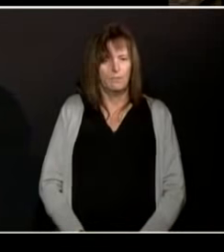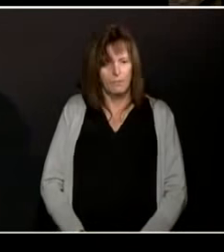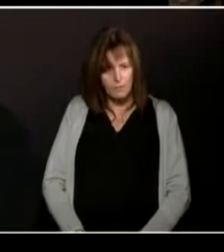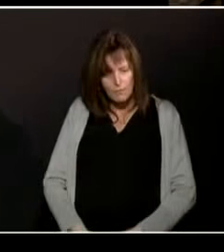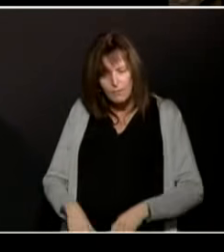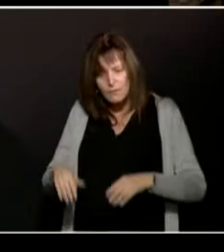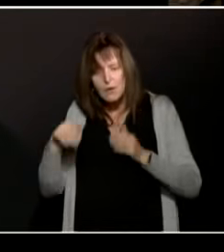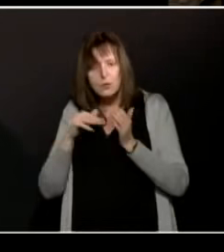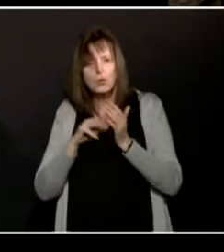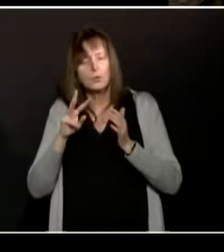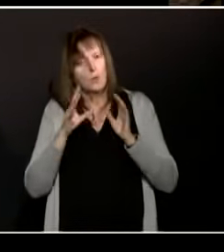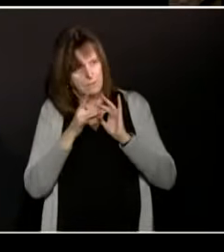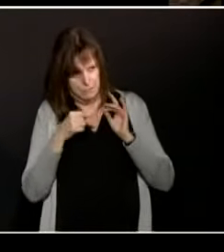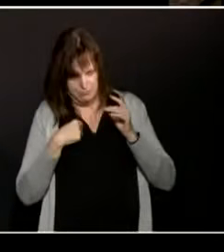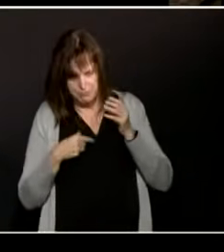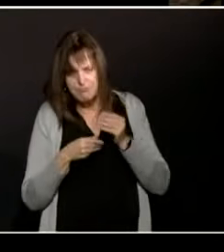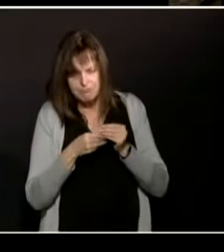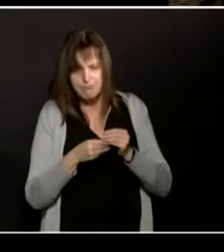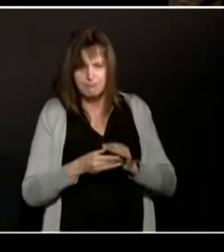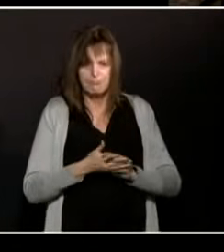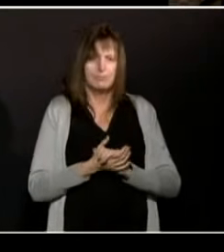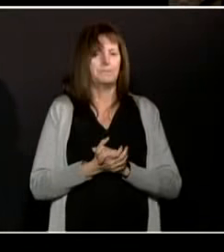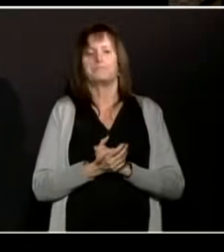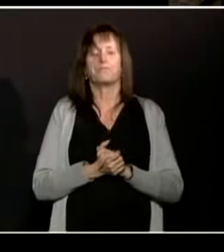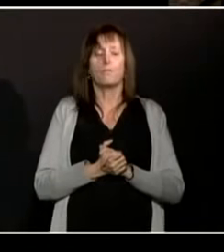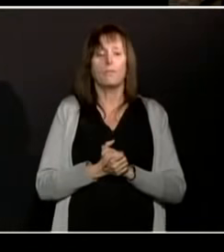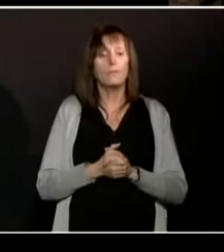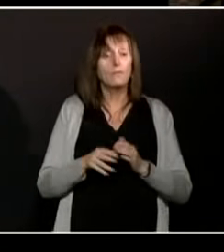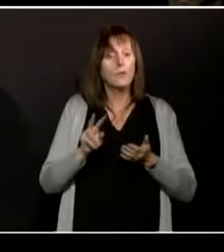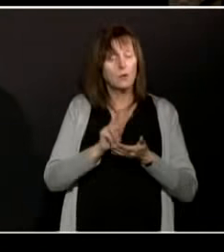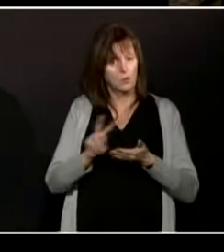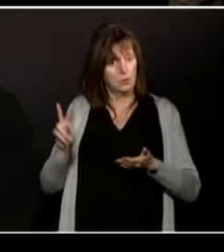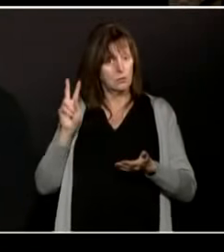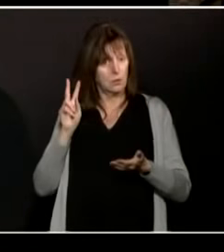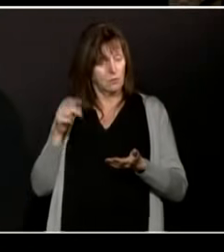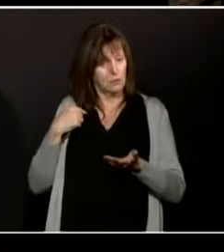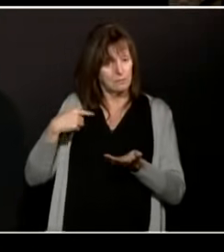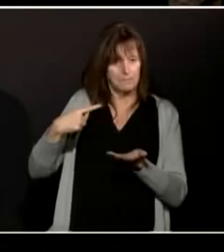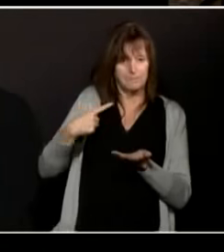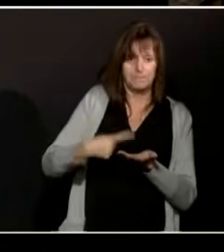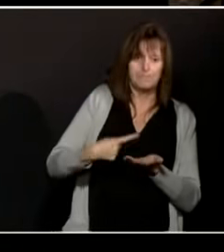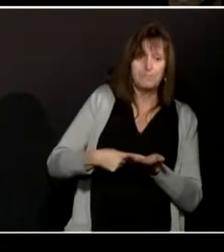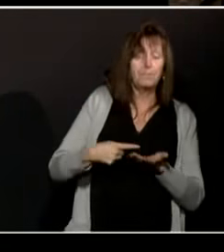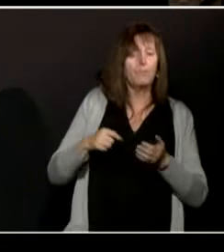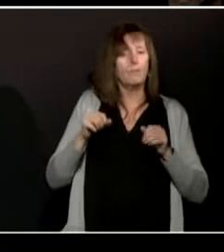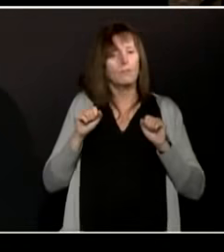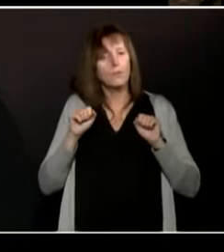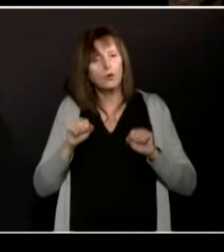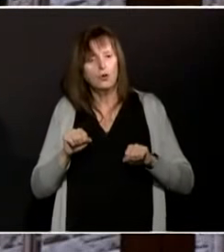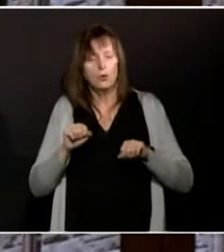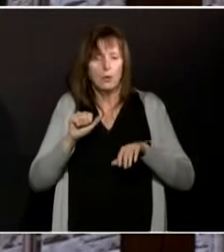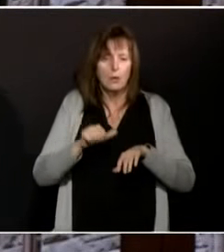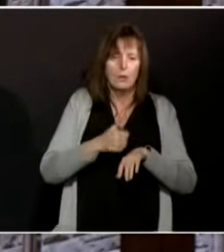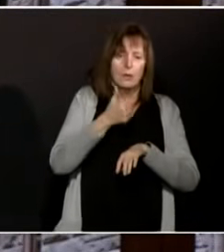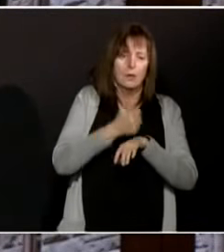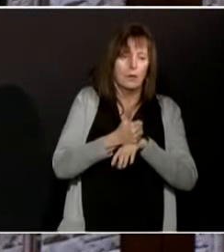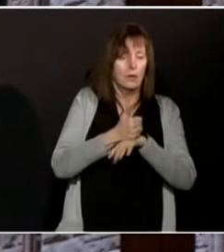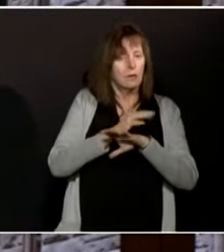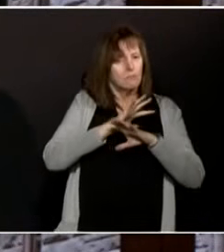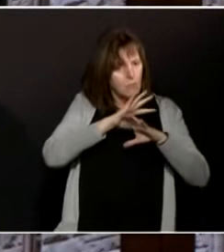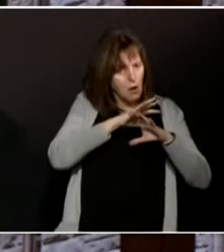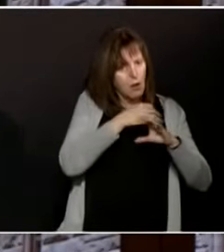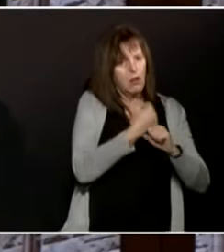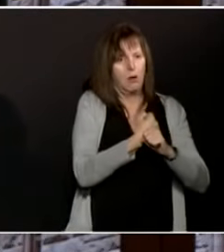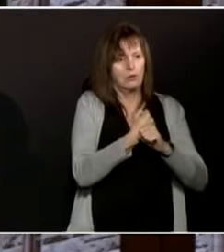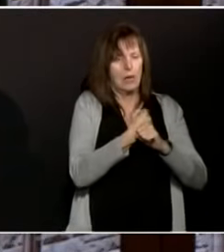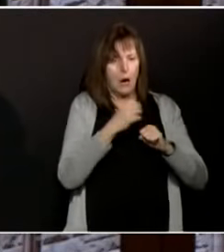ago, there was recommendation then that we needed to put back down lockdown province-wide, and 2 days later we did. A week